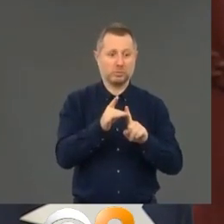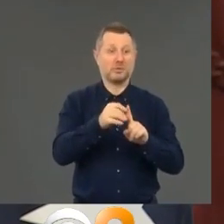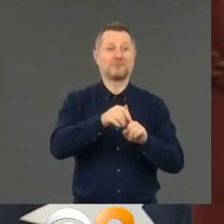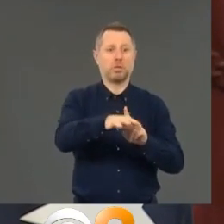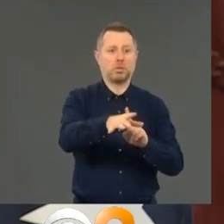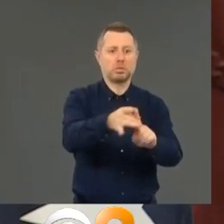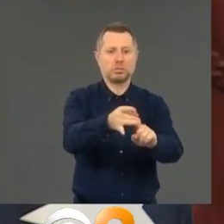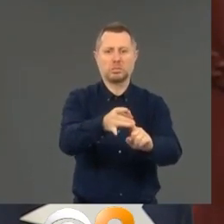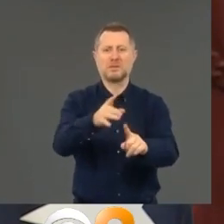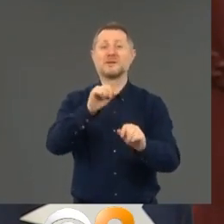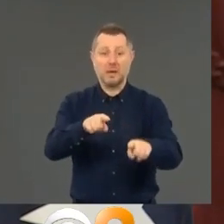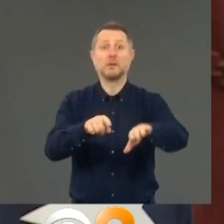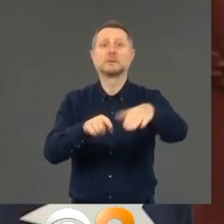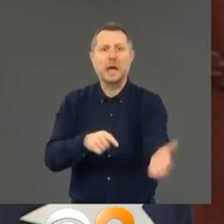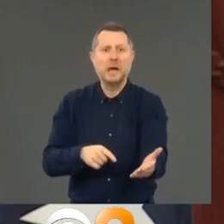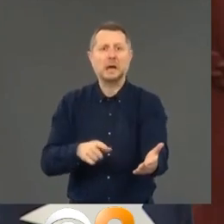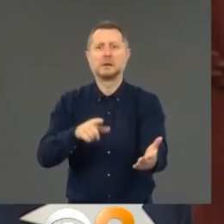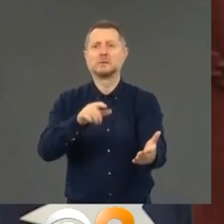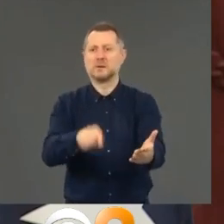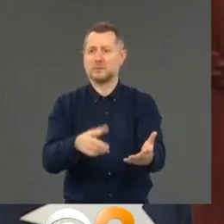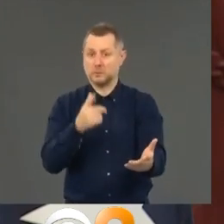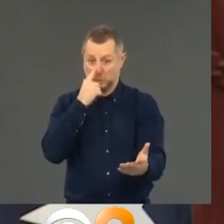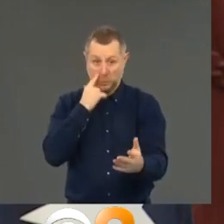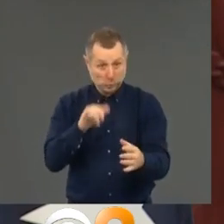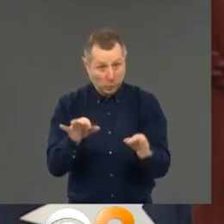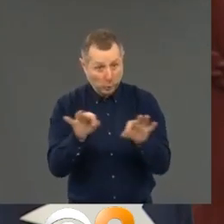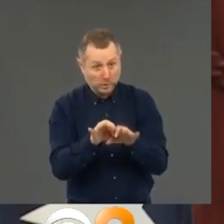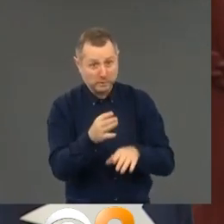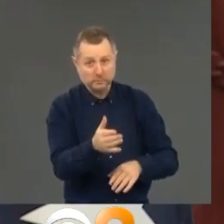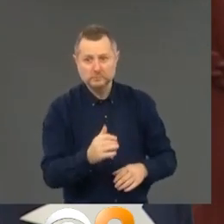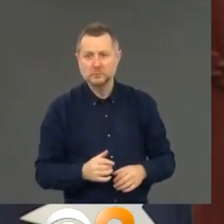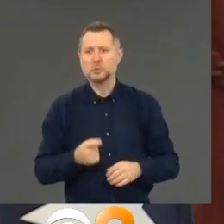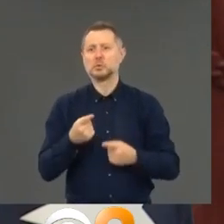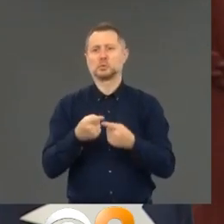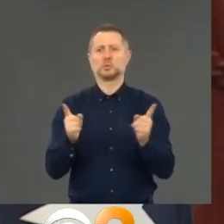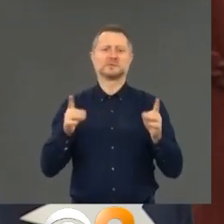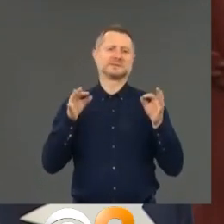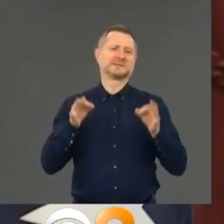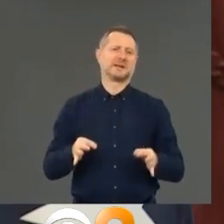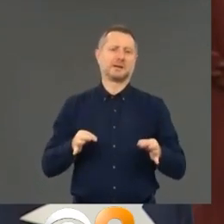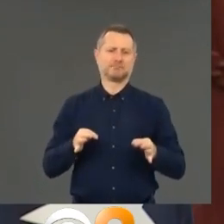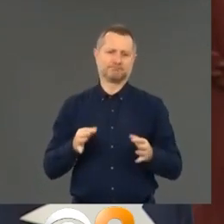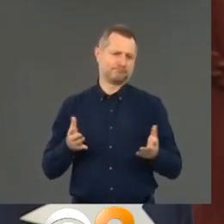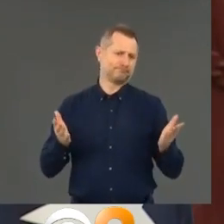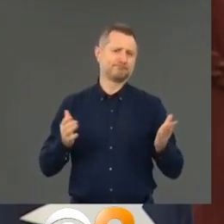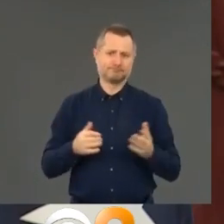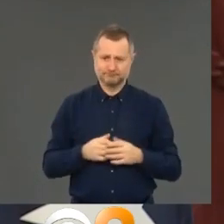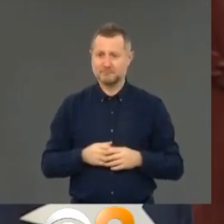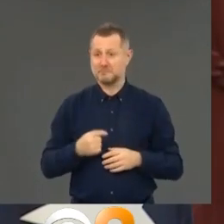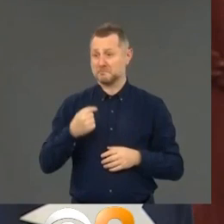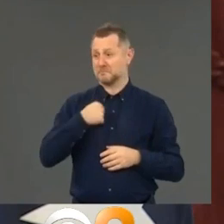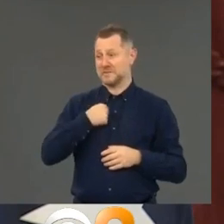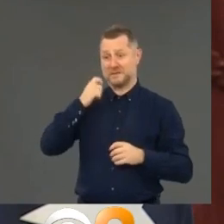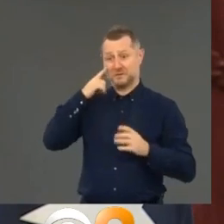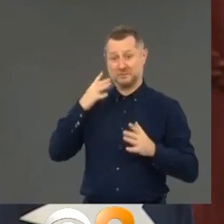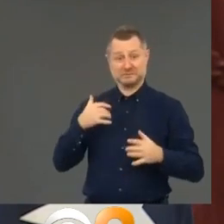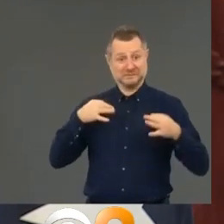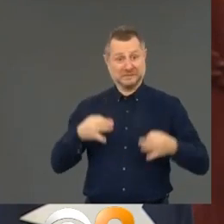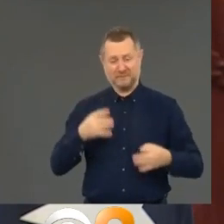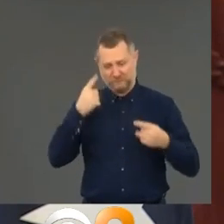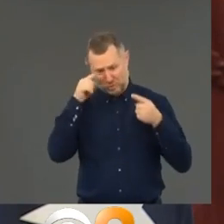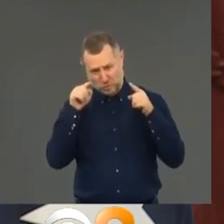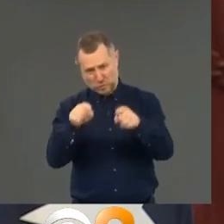someone. So is it worth the risk? You have to make that judgment. That's why I'm saying it has nothing to do with government at the end of the day. What